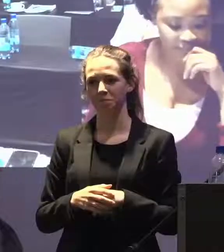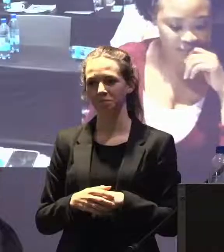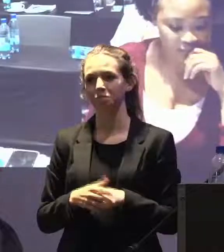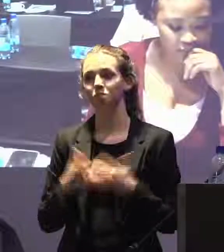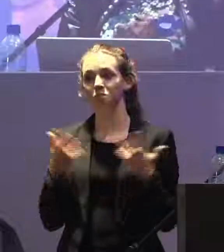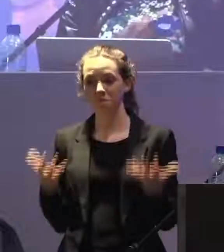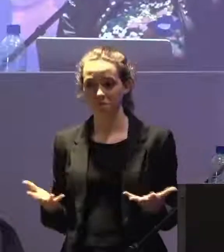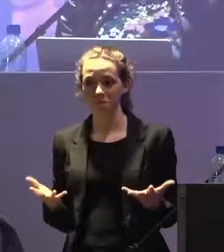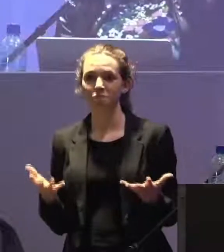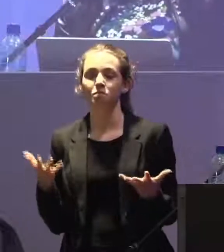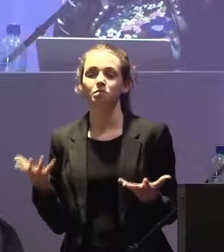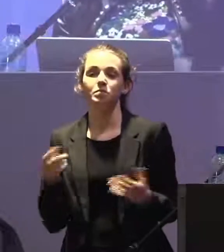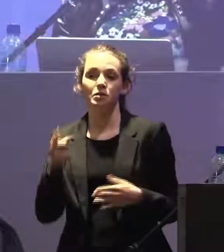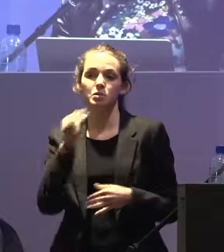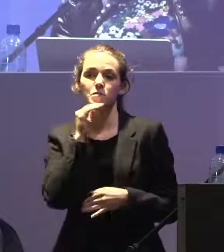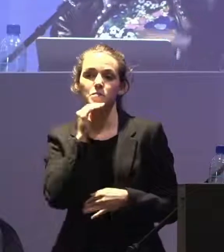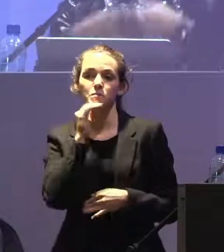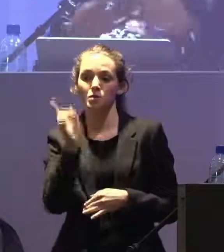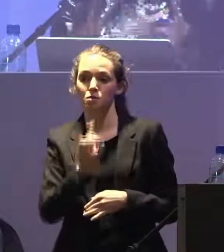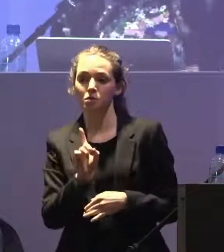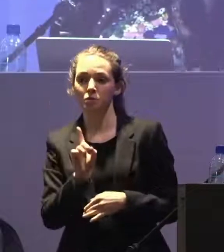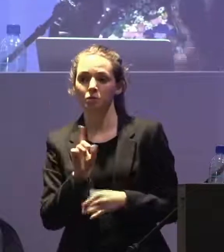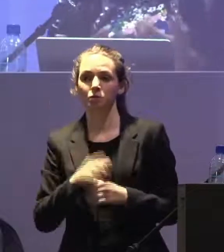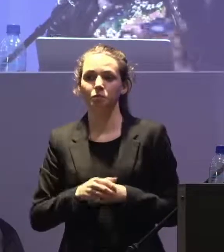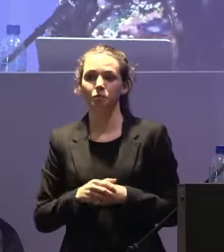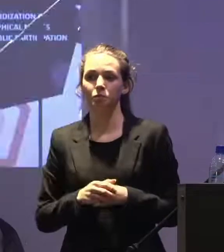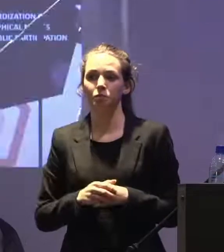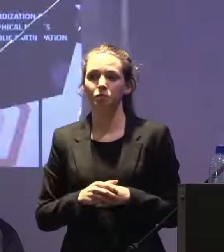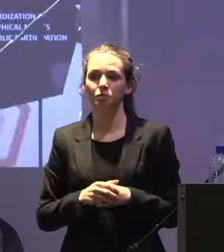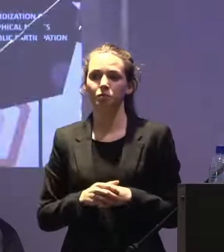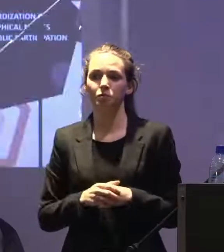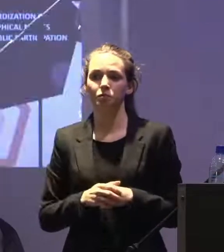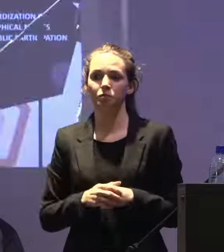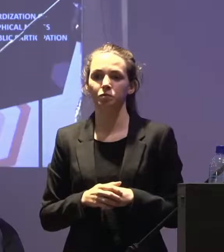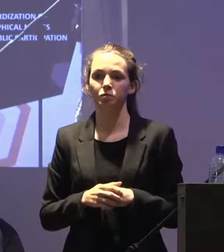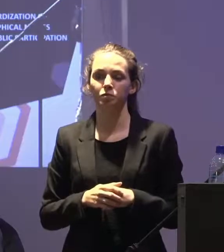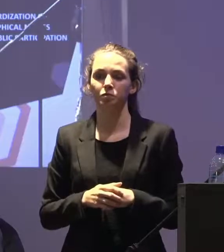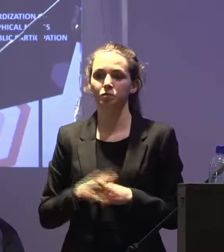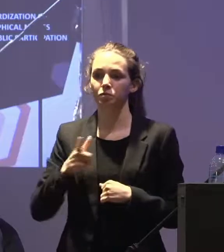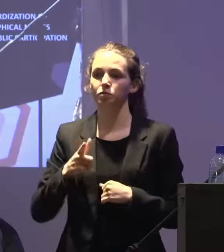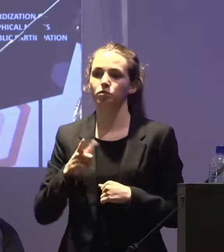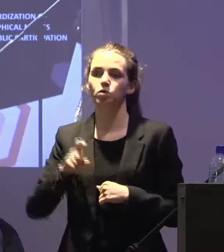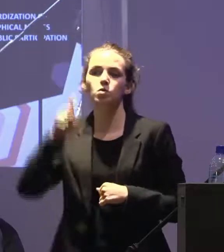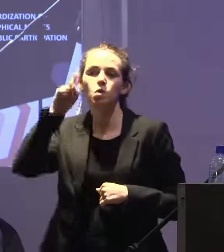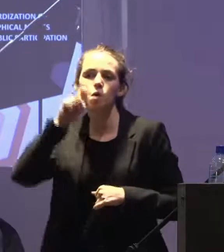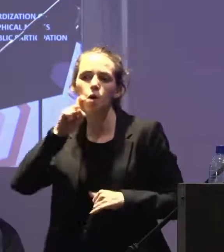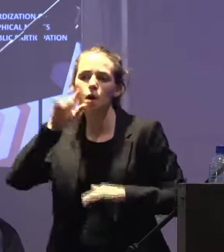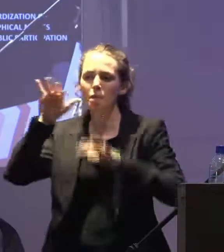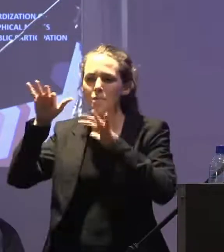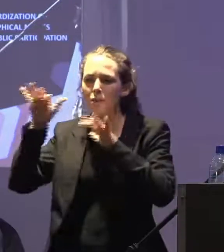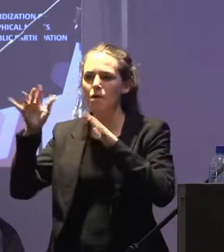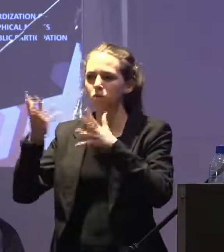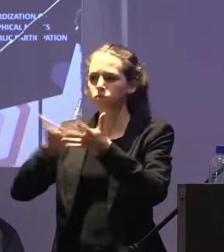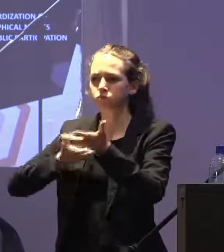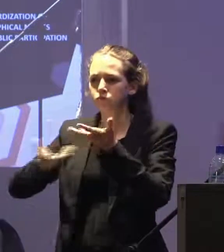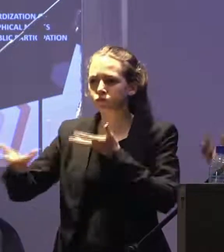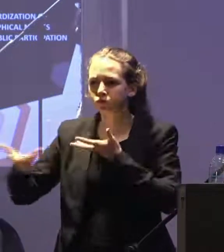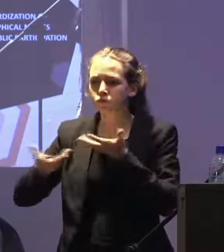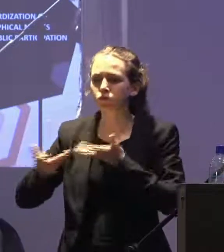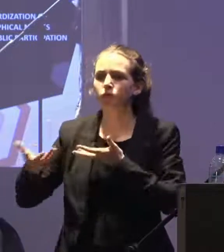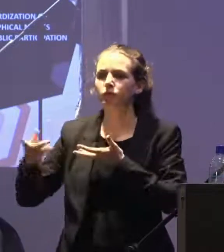So this means that once we are able to talk to our elderly and many others, we do not